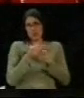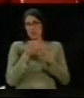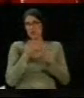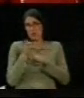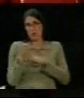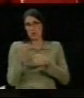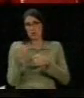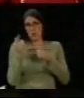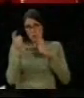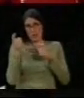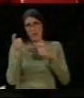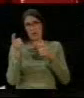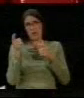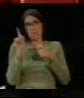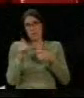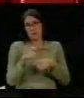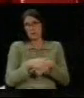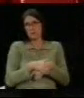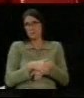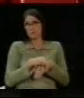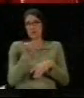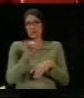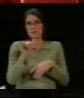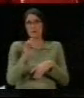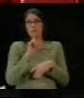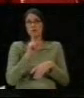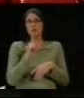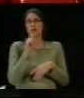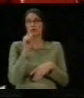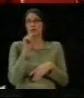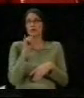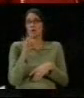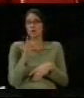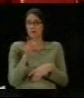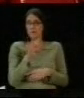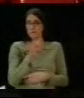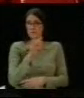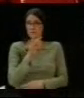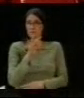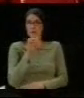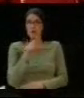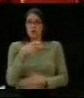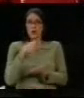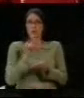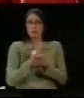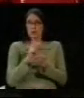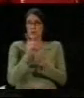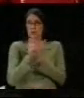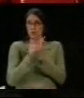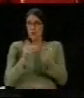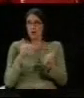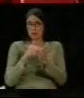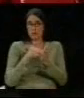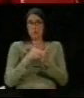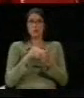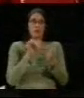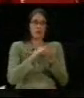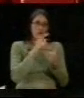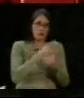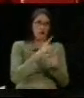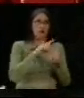directions quickly. And the same would be true if you were to lose the lawsuit. That's right.